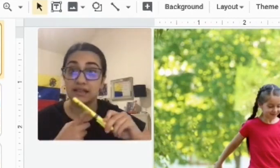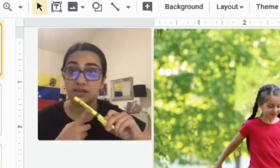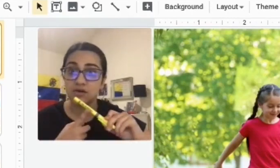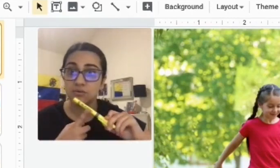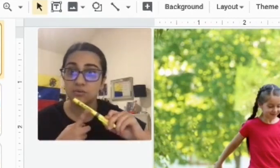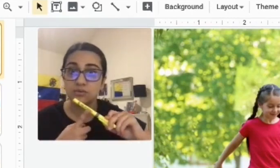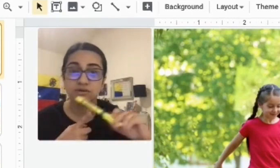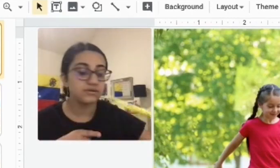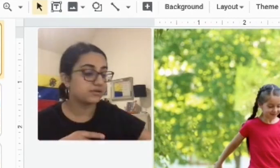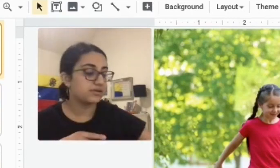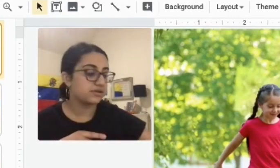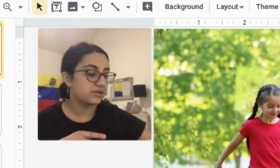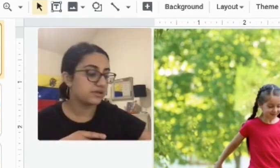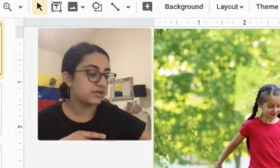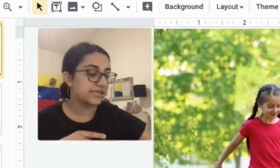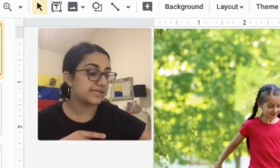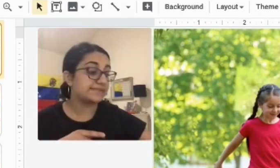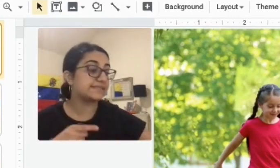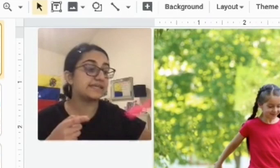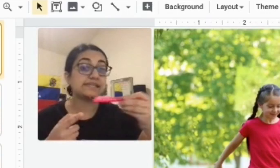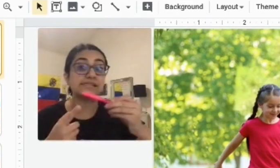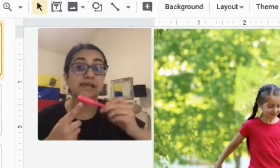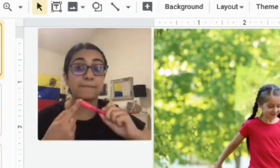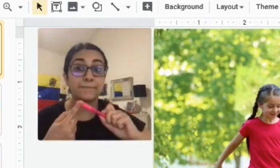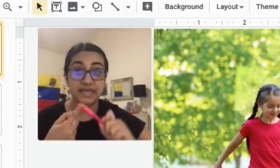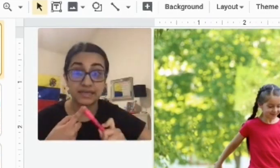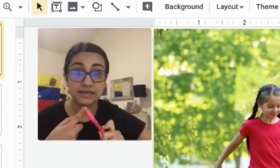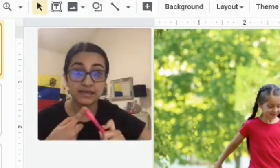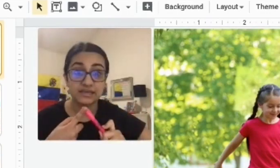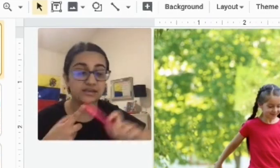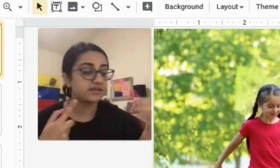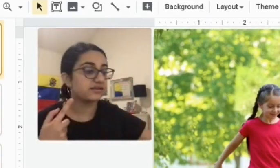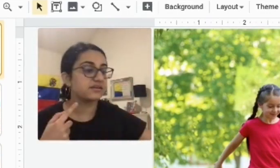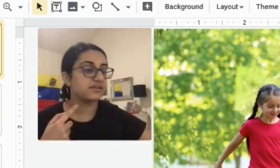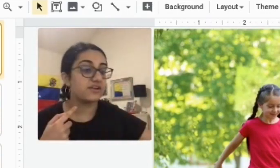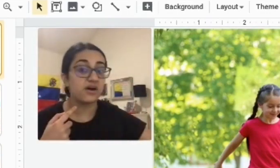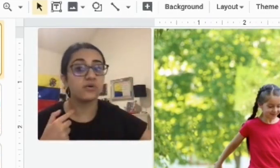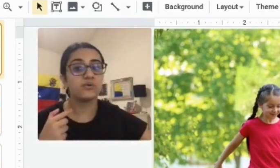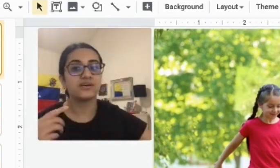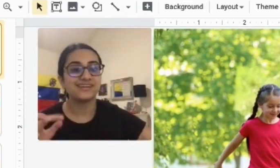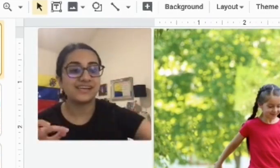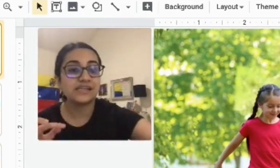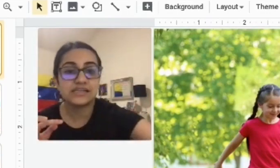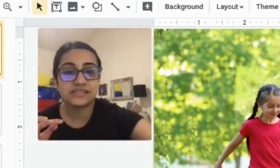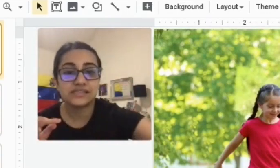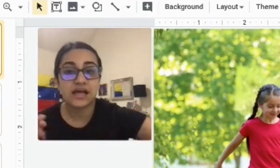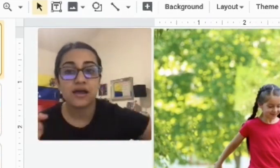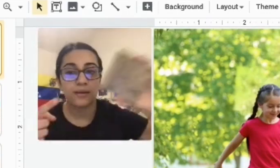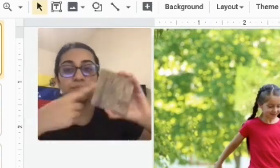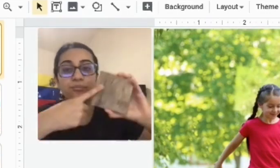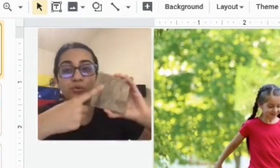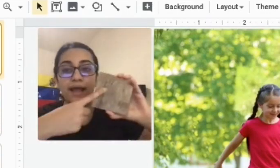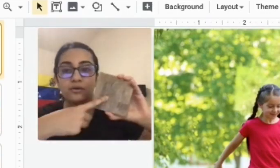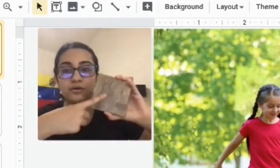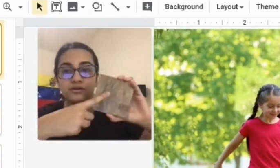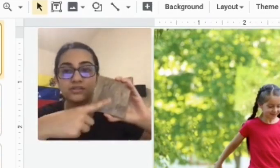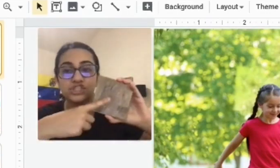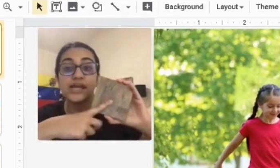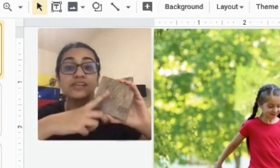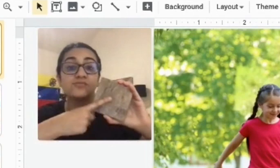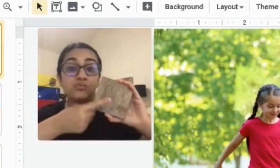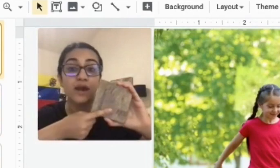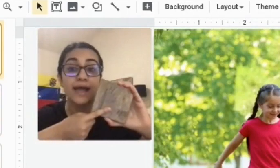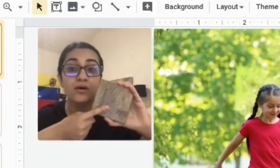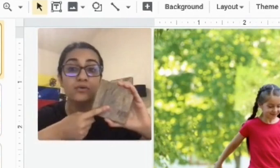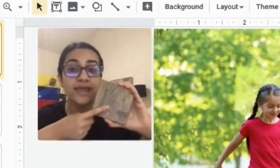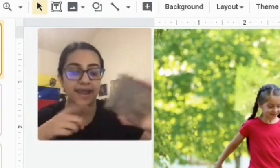it yellow? Is it pink? No, it is brown.